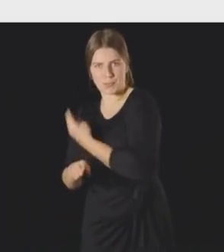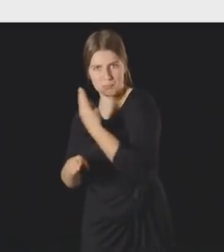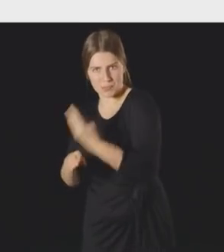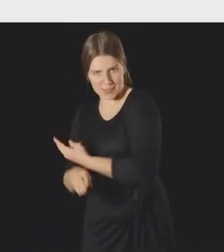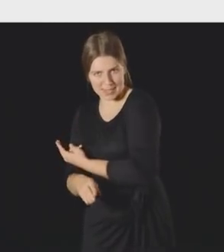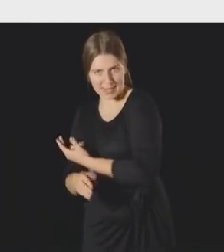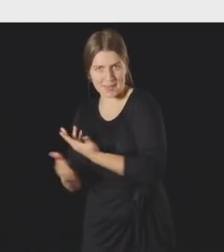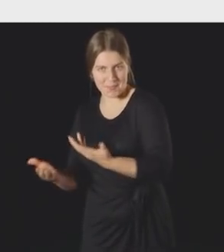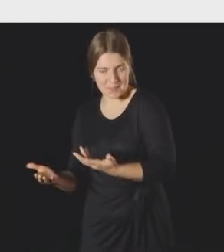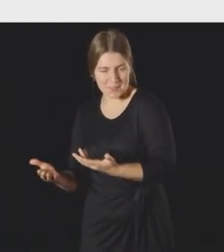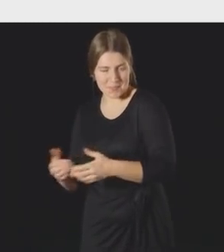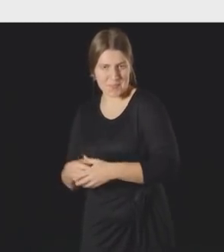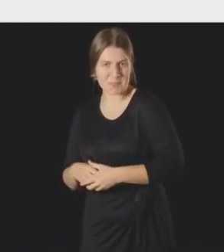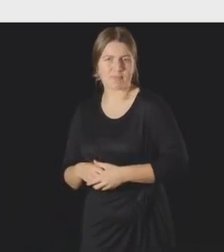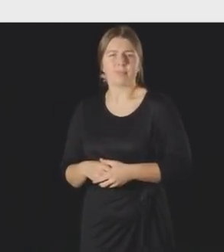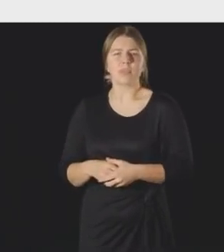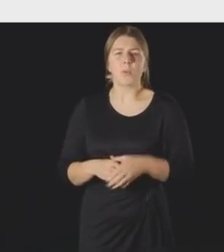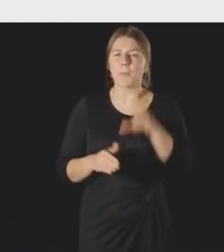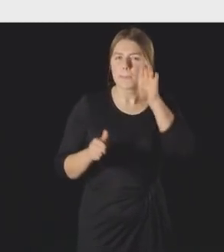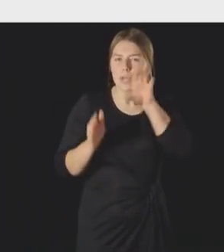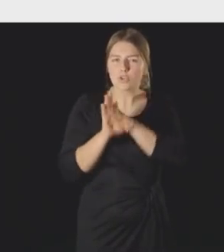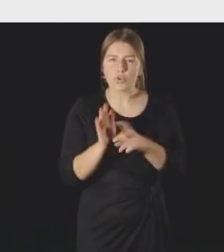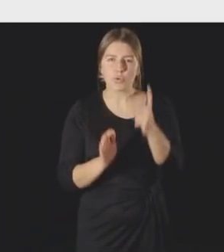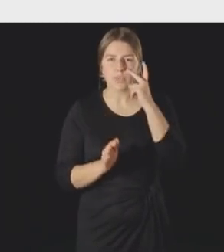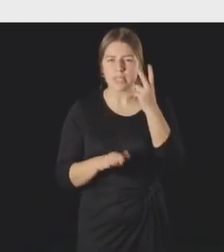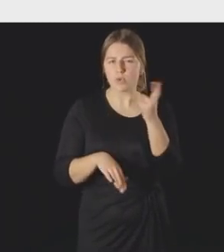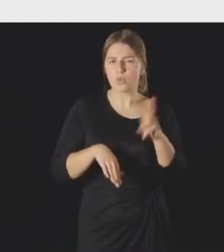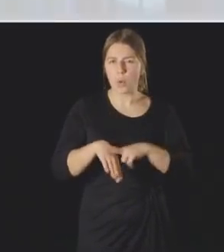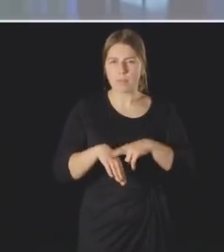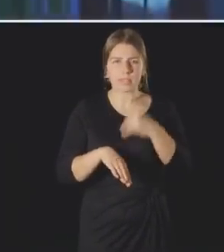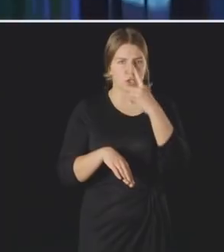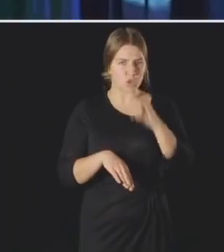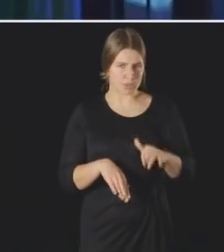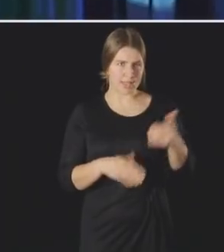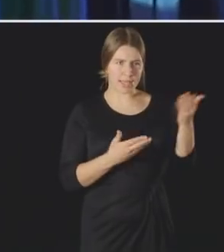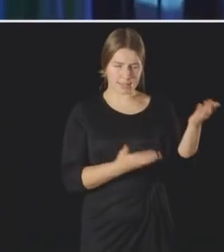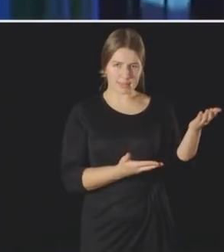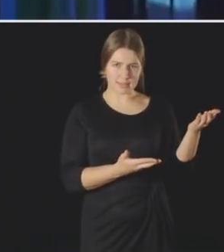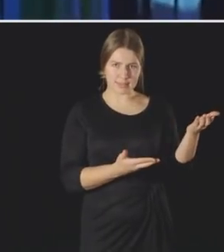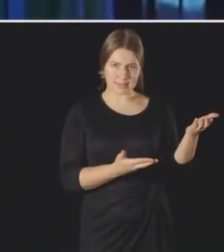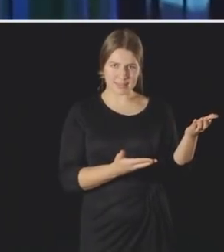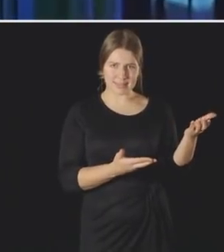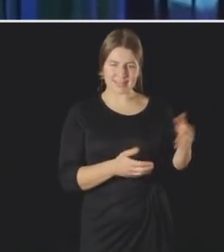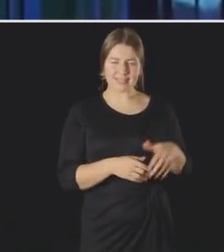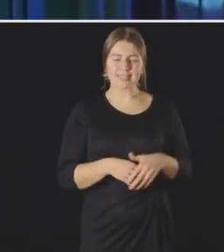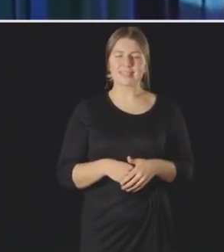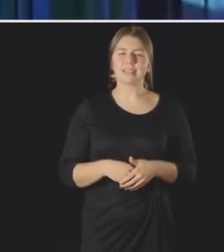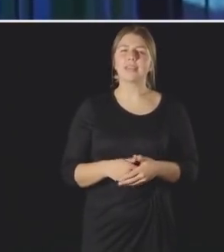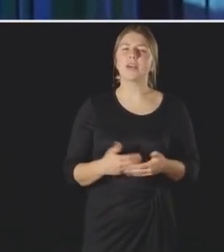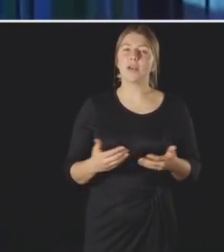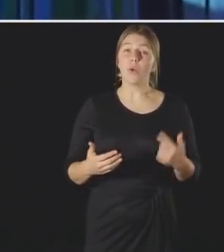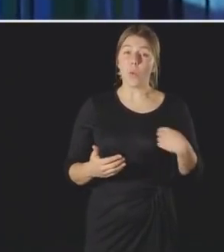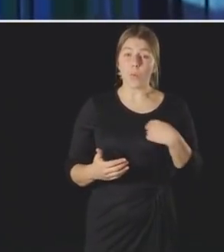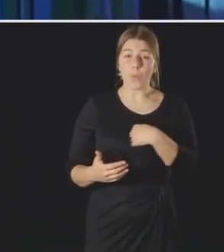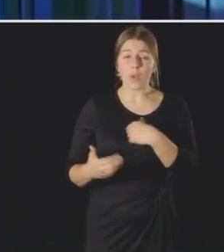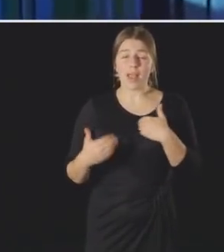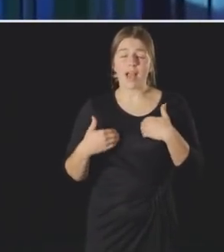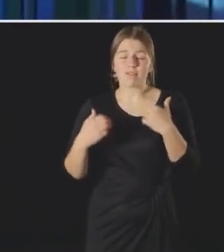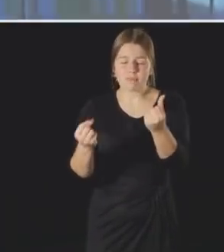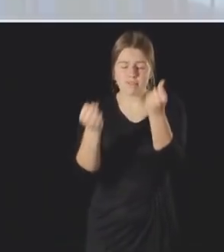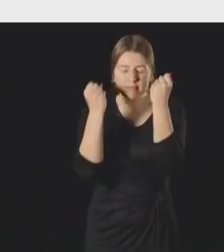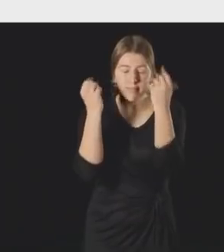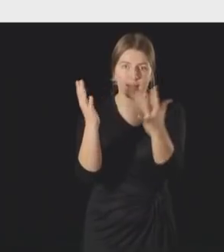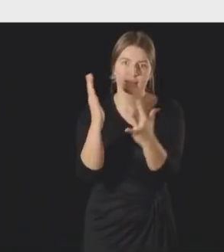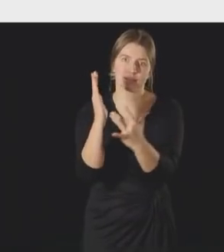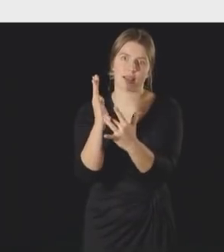back to the user. This is an image of a typical American's Internet of Things usage. We own many devices, and most